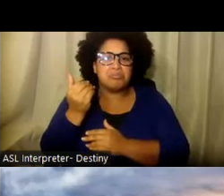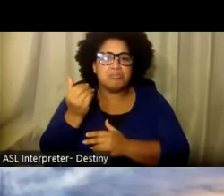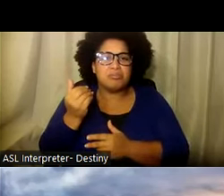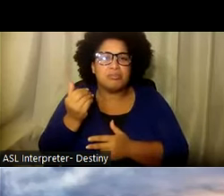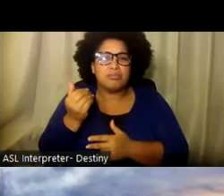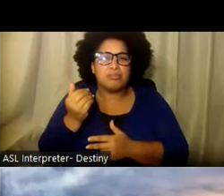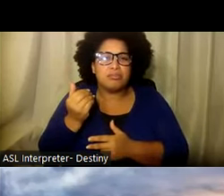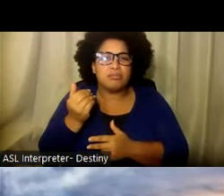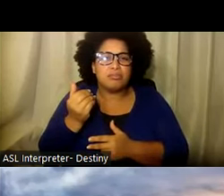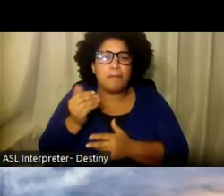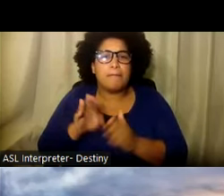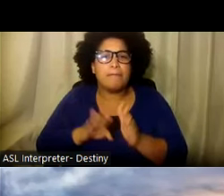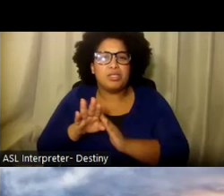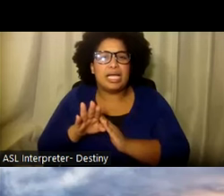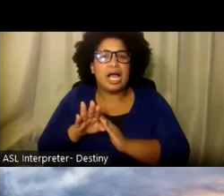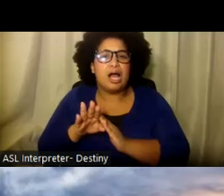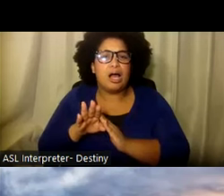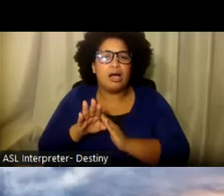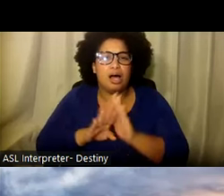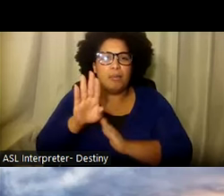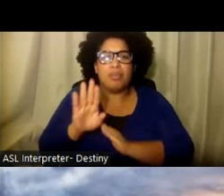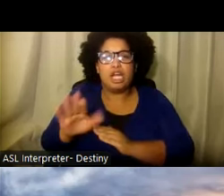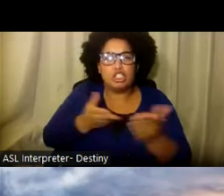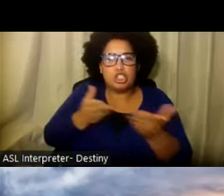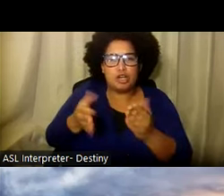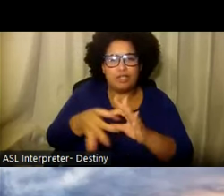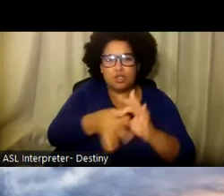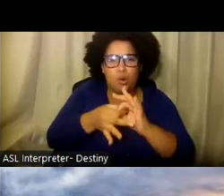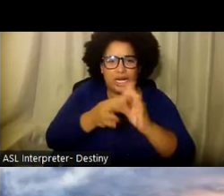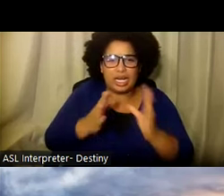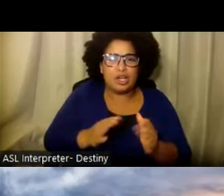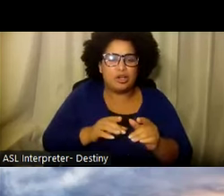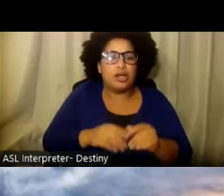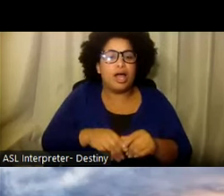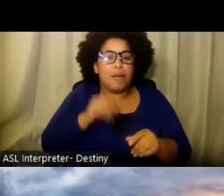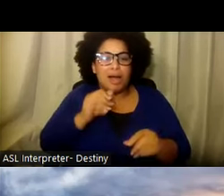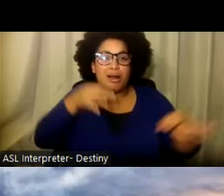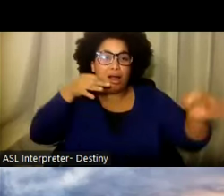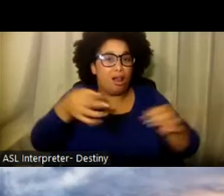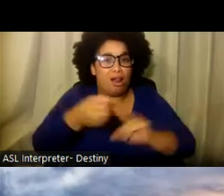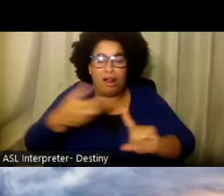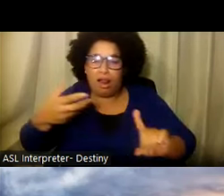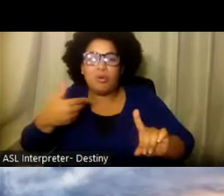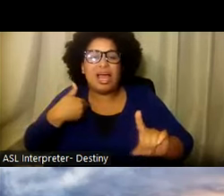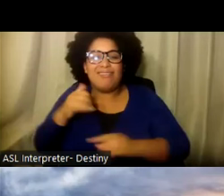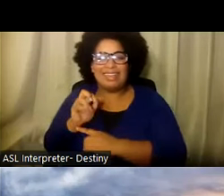detail here, but there is a link included in case you want to learn more about this. The intent